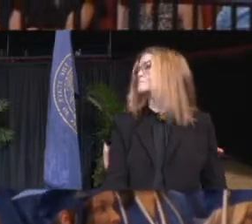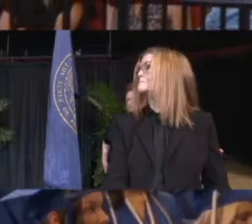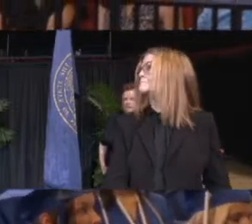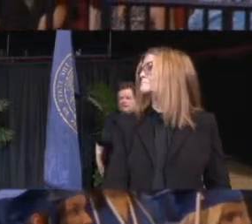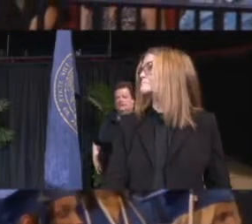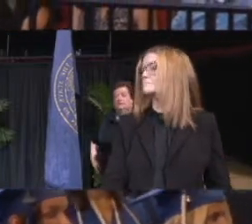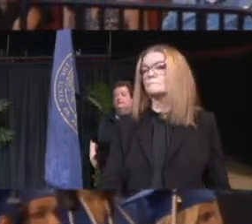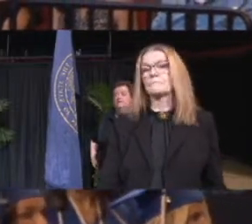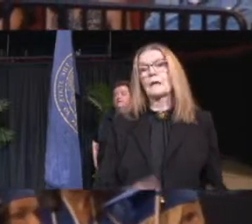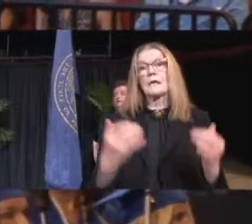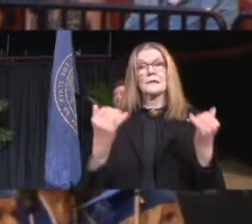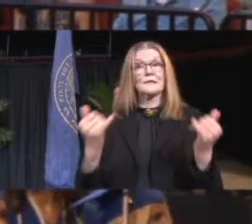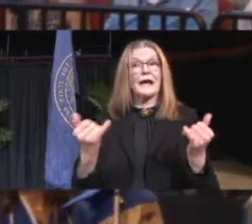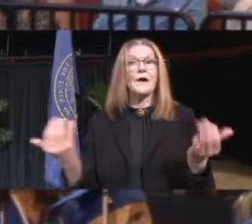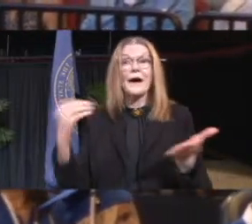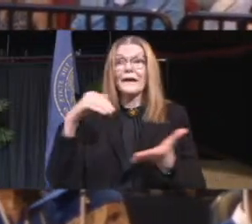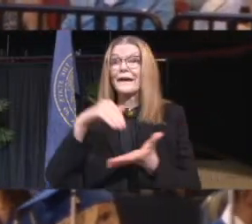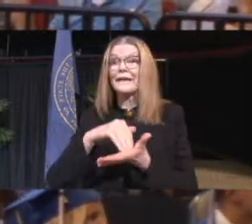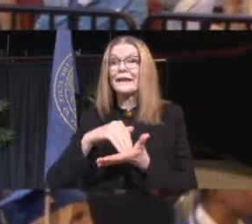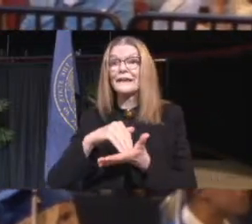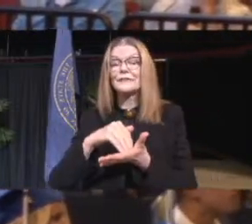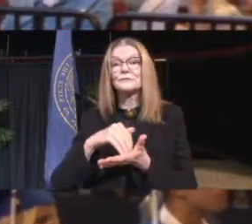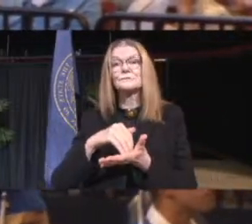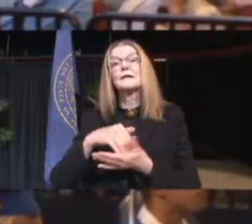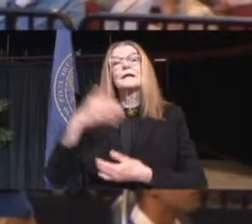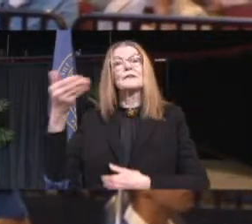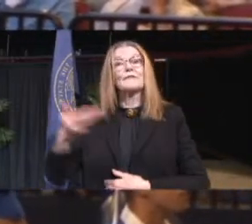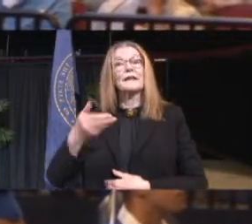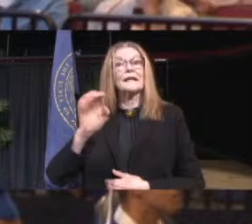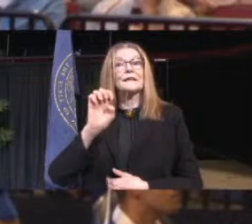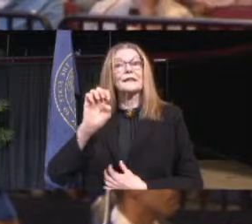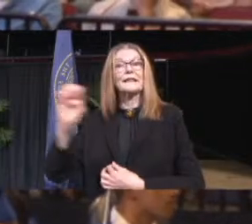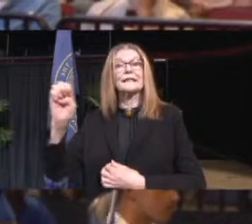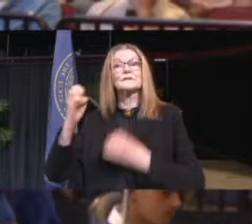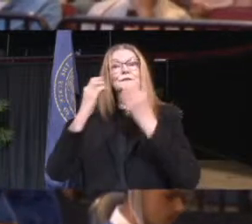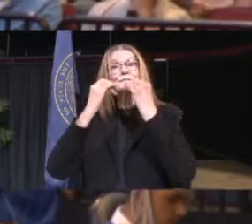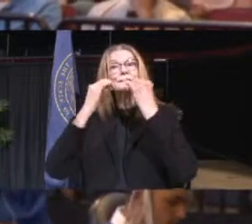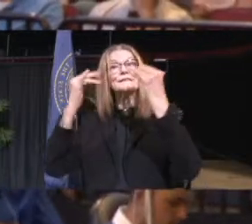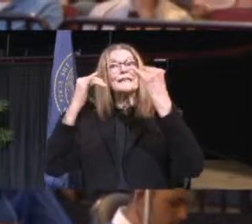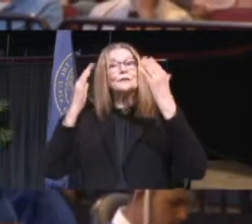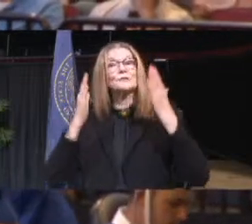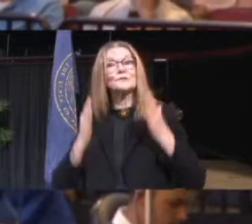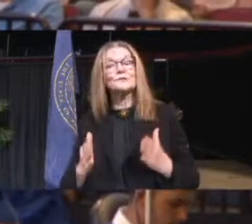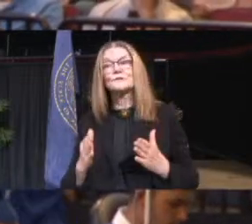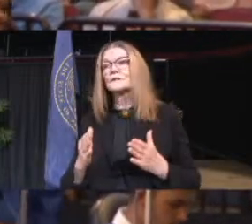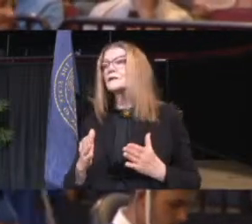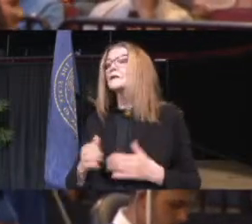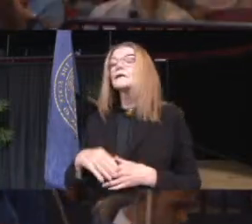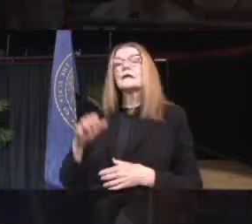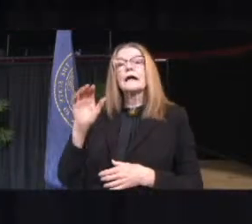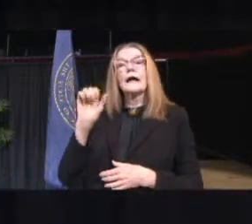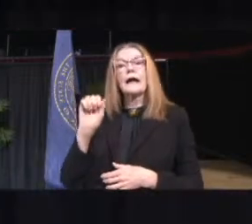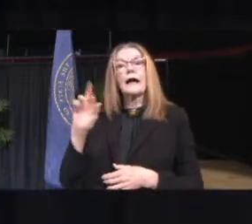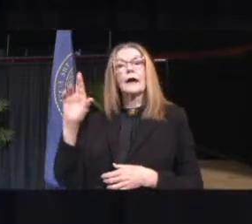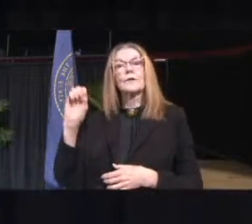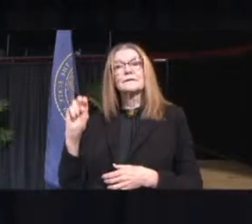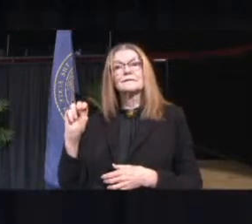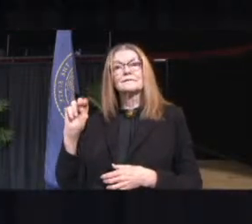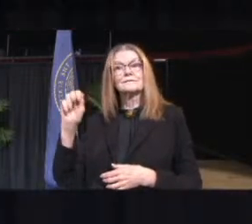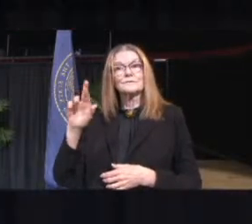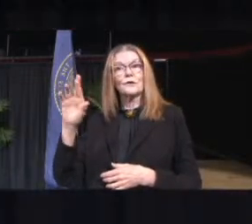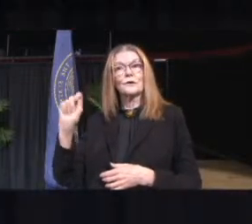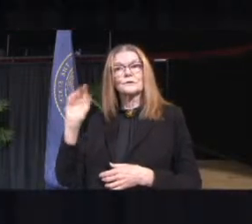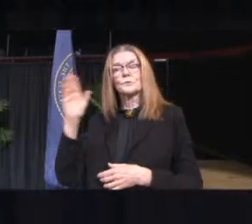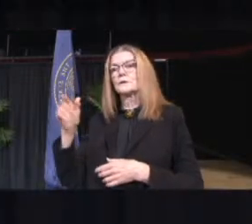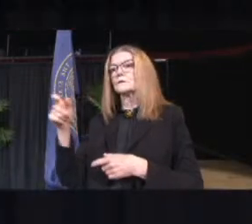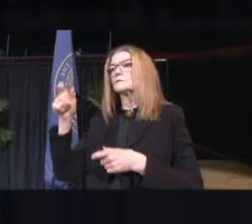At this time, I again invite the East Singers, under the direction of Mr. Aaron Zart, back to the front